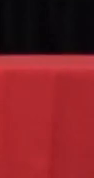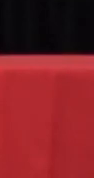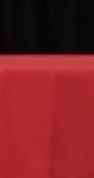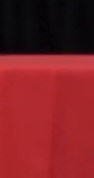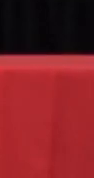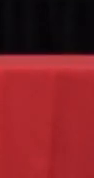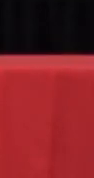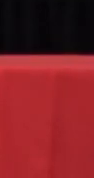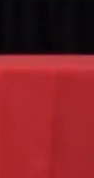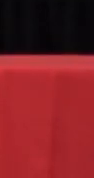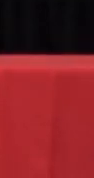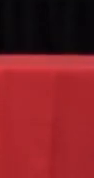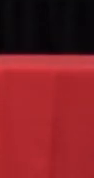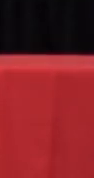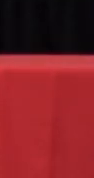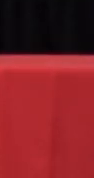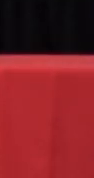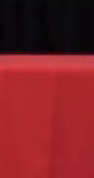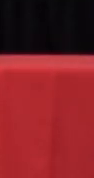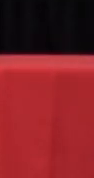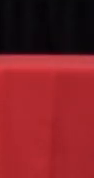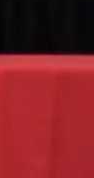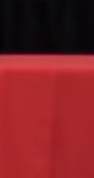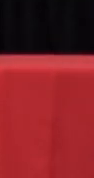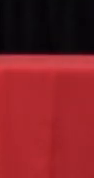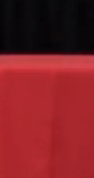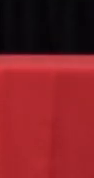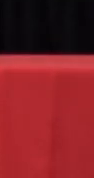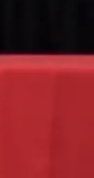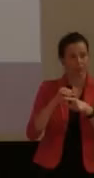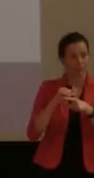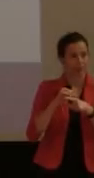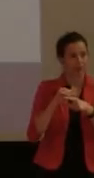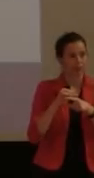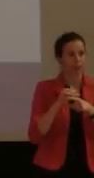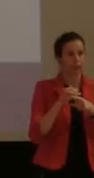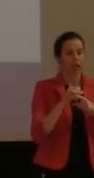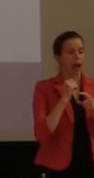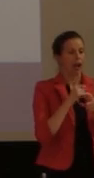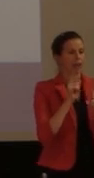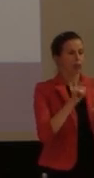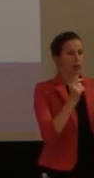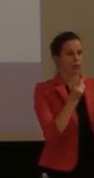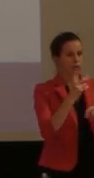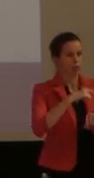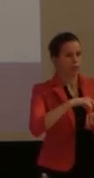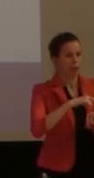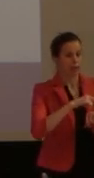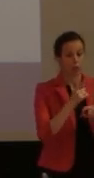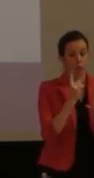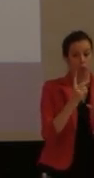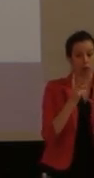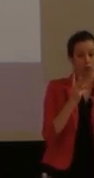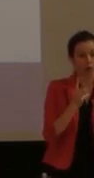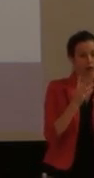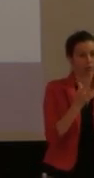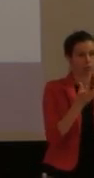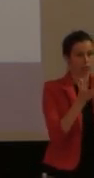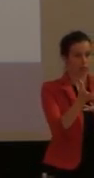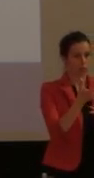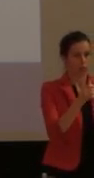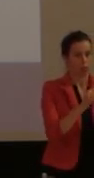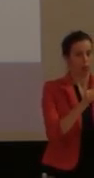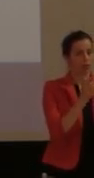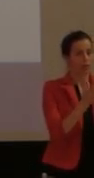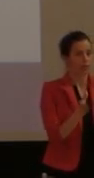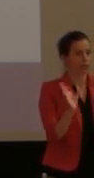for training and education. I've already mentioned public libraries a couple times. One of the ways that we are engaging with them is by partnering with